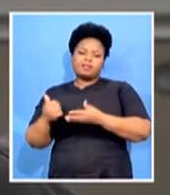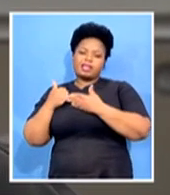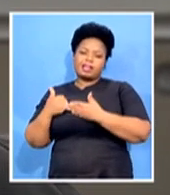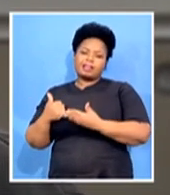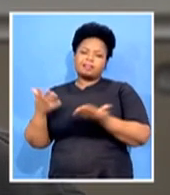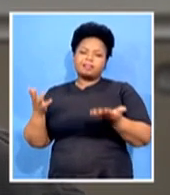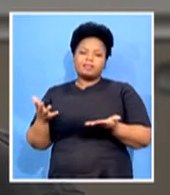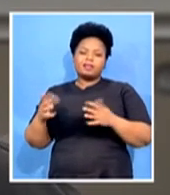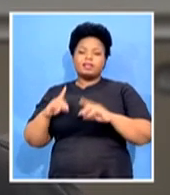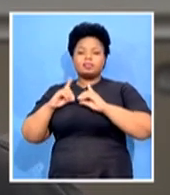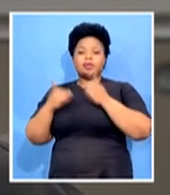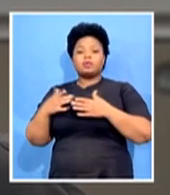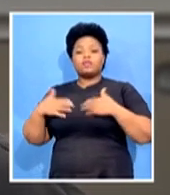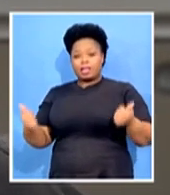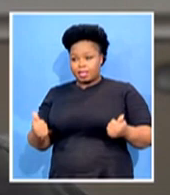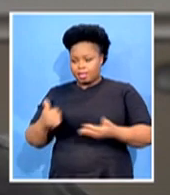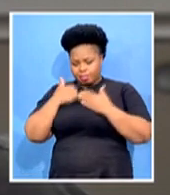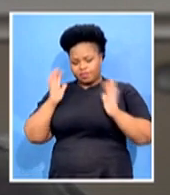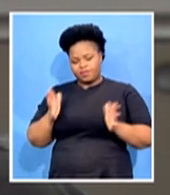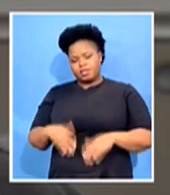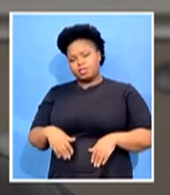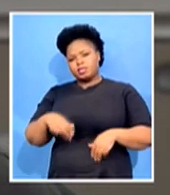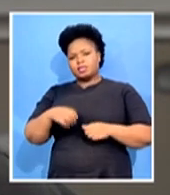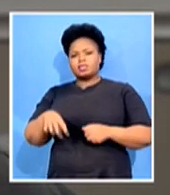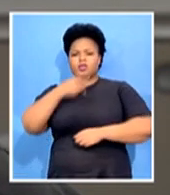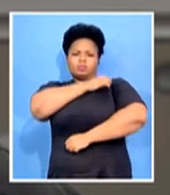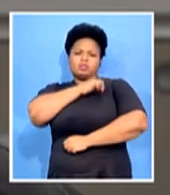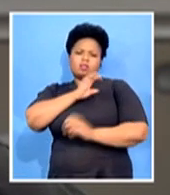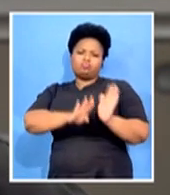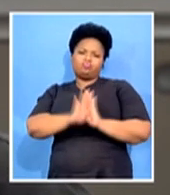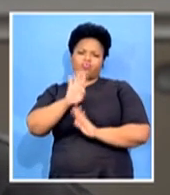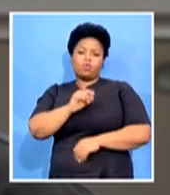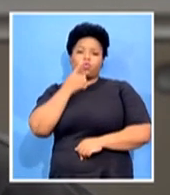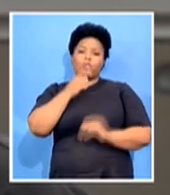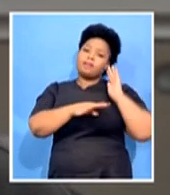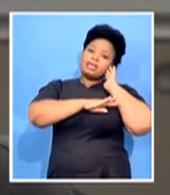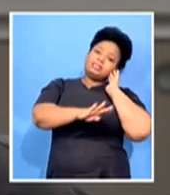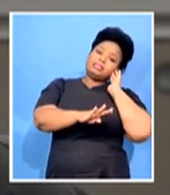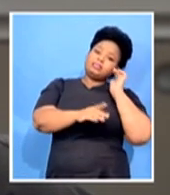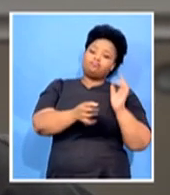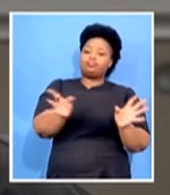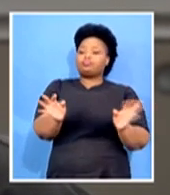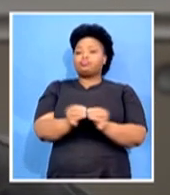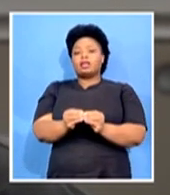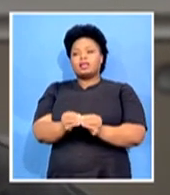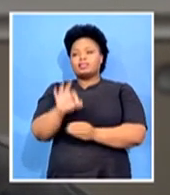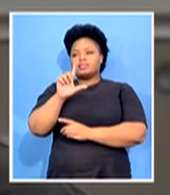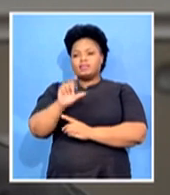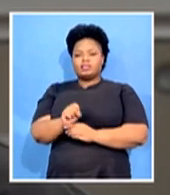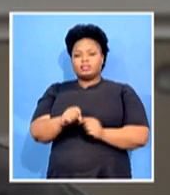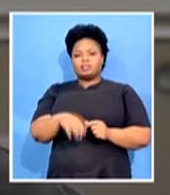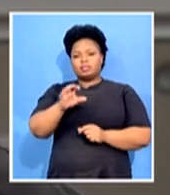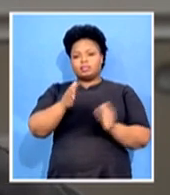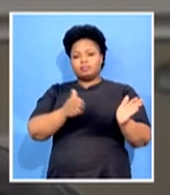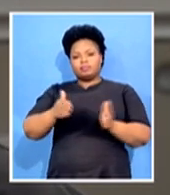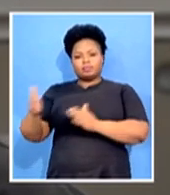And we upscaled from 1 bed all the way through to 17 wards, 6 of which were COVID positive wards. And it's also our